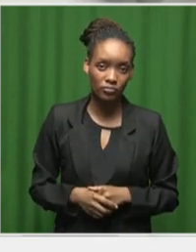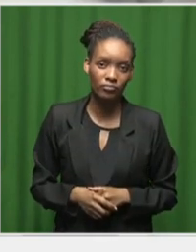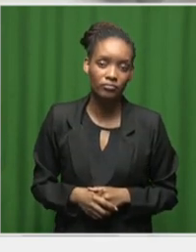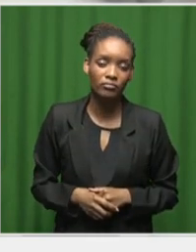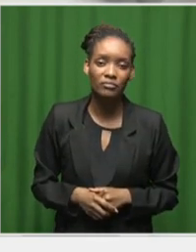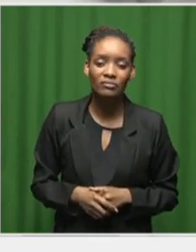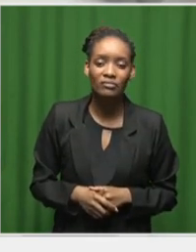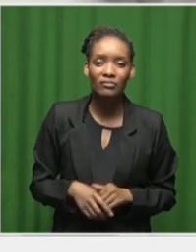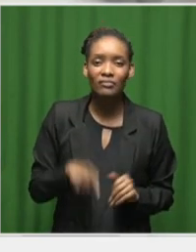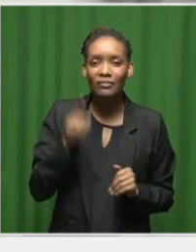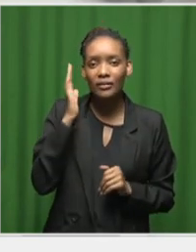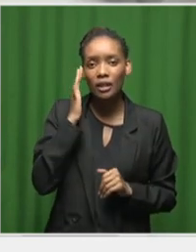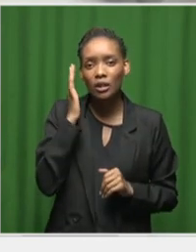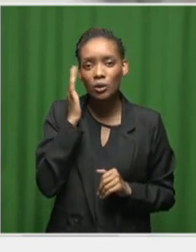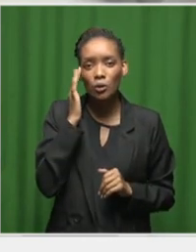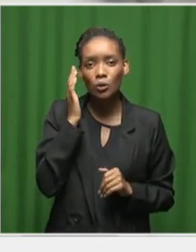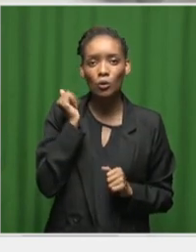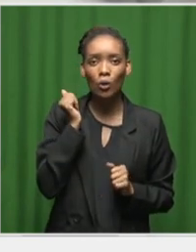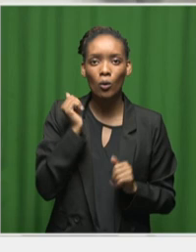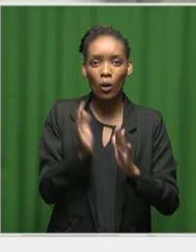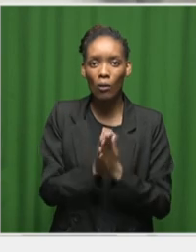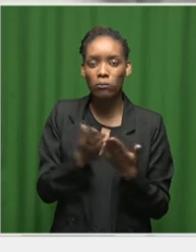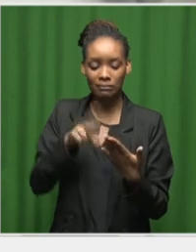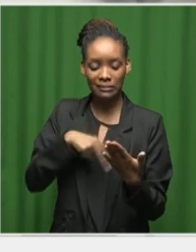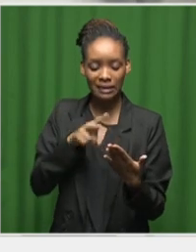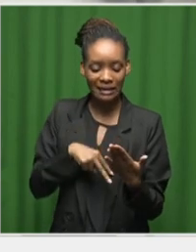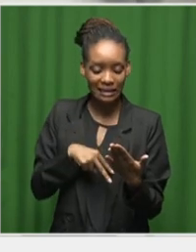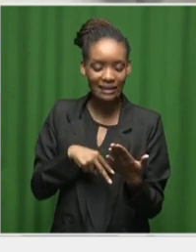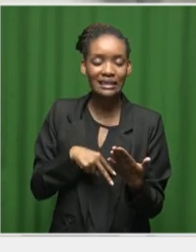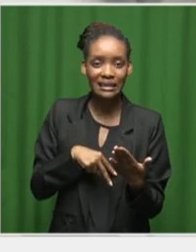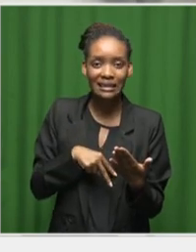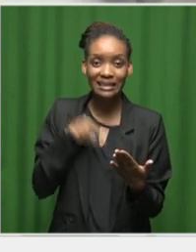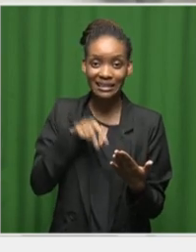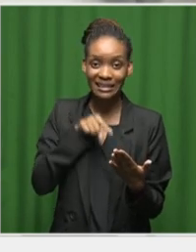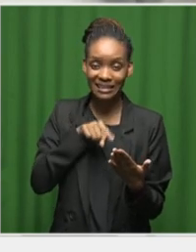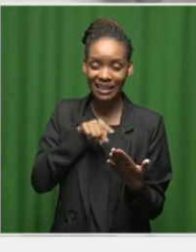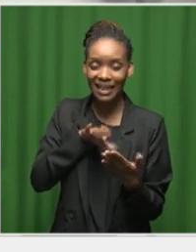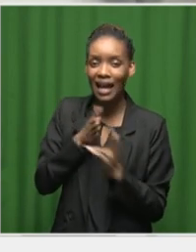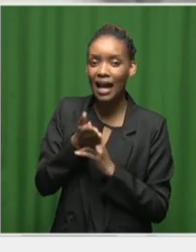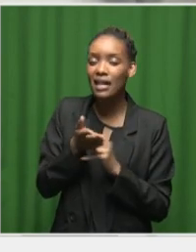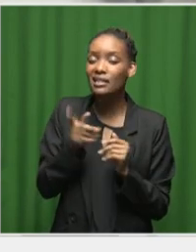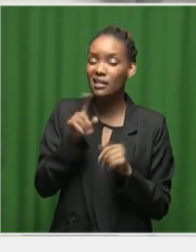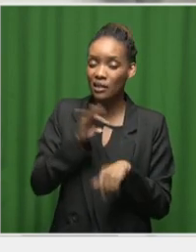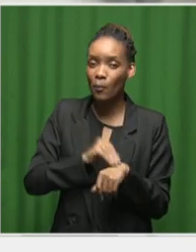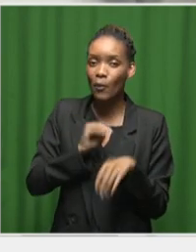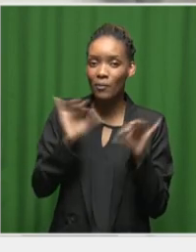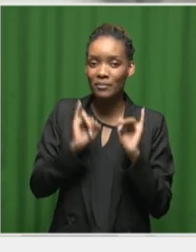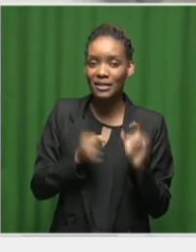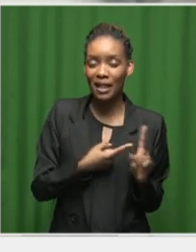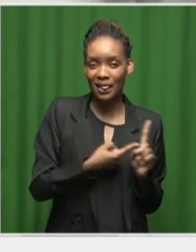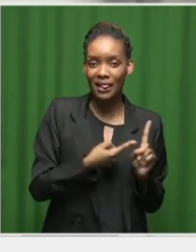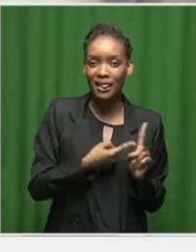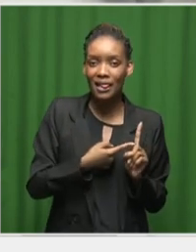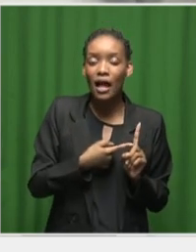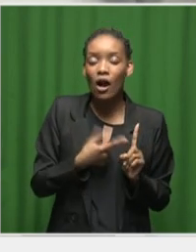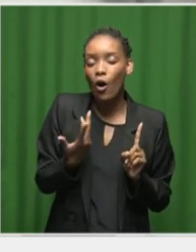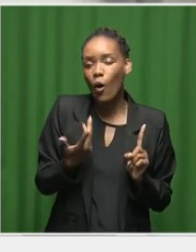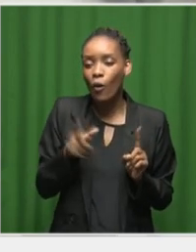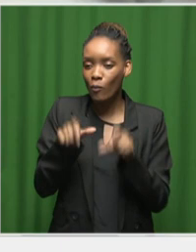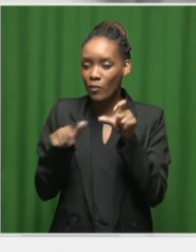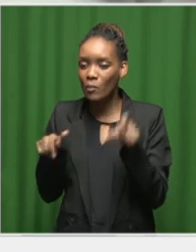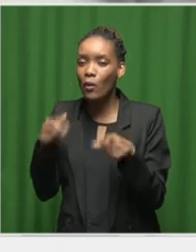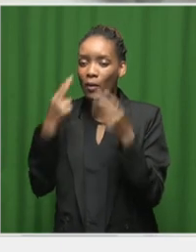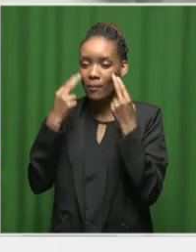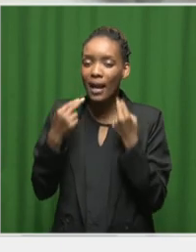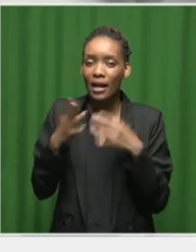You know, access to literature was really a big mission for blind persons. In